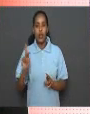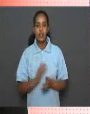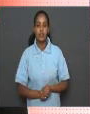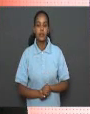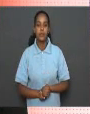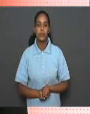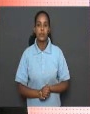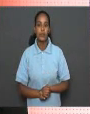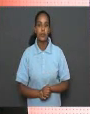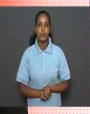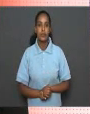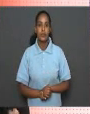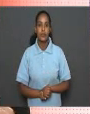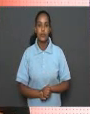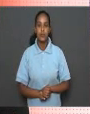products.